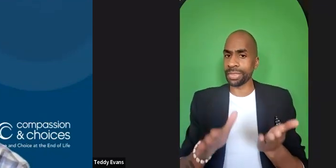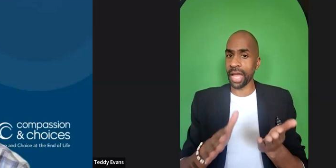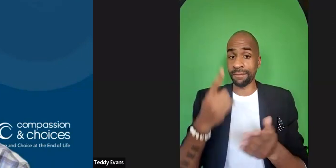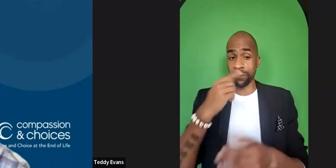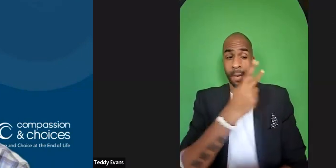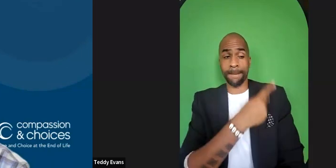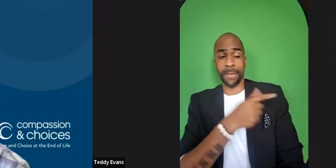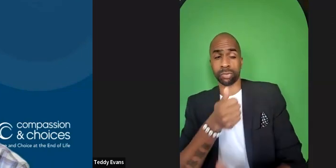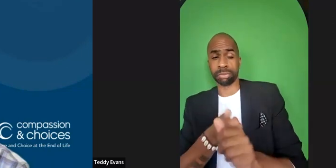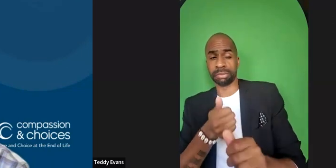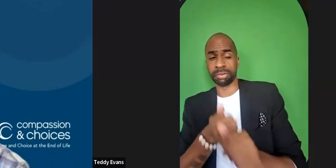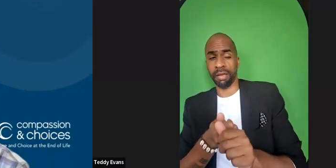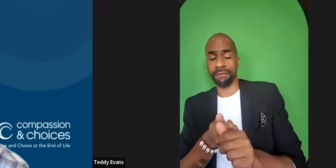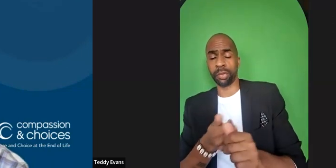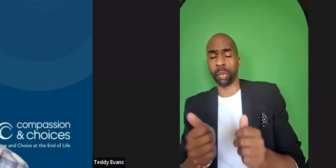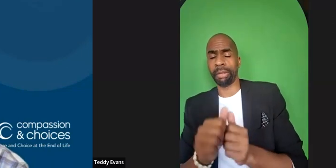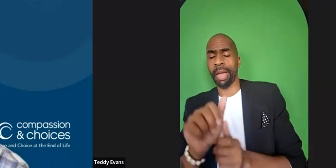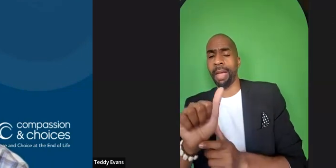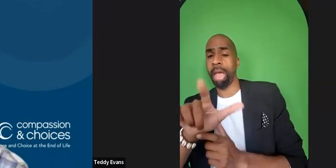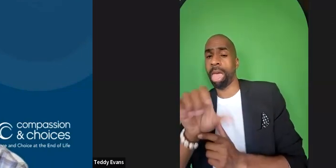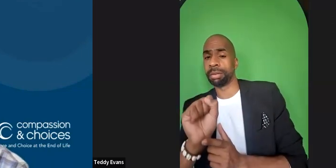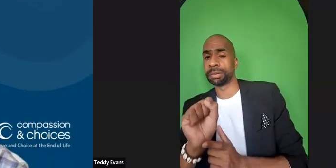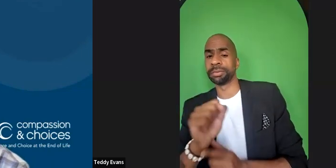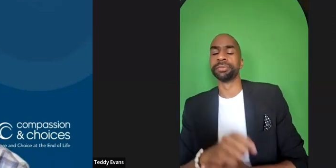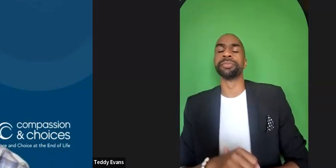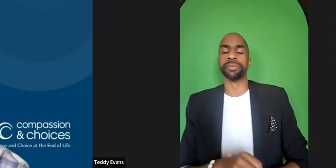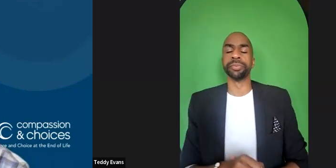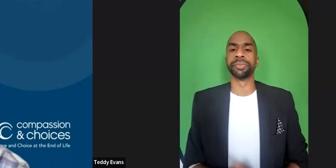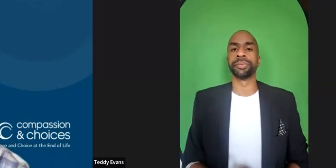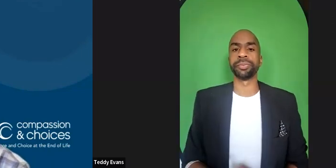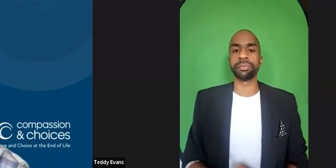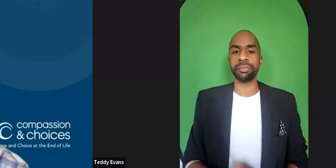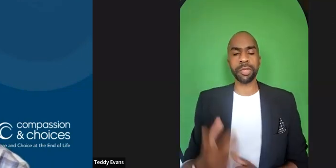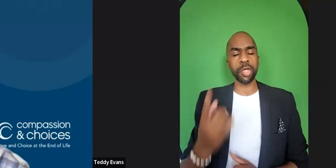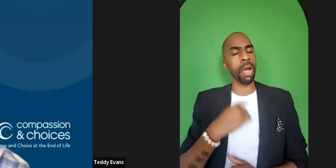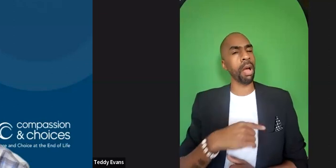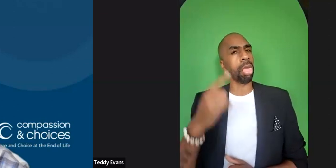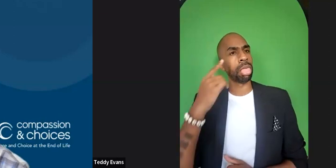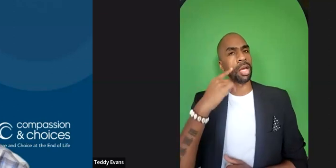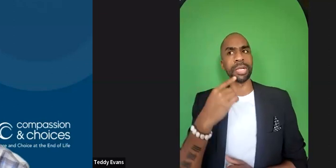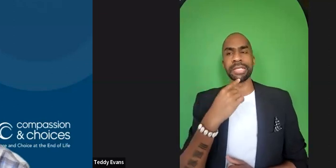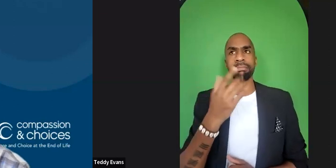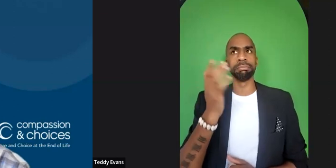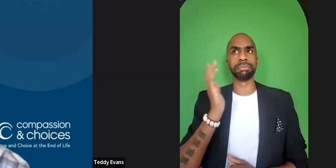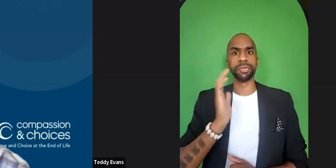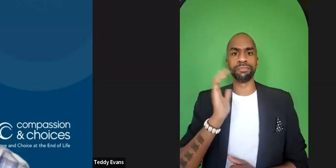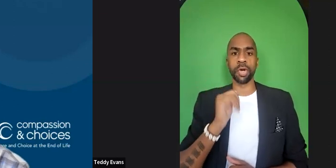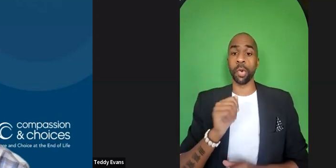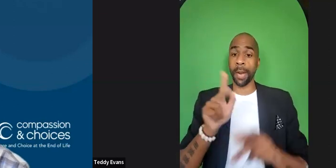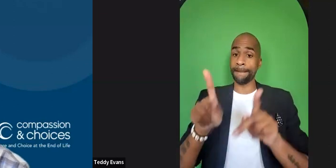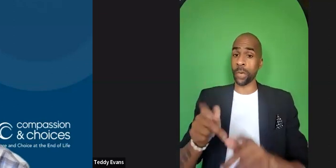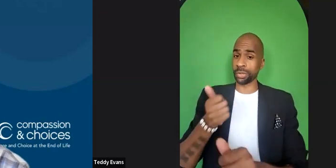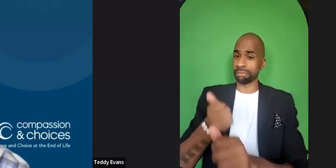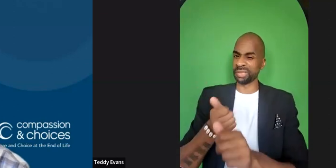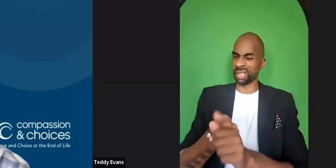Yeah. So I think one of the trickiest pieces, what I briefly alluded to, when people lose their ability to